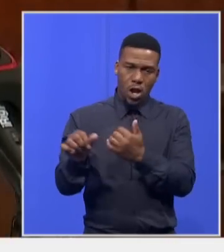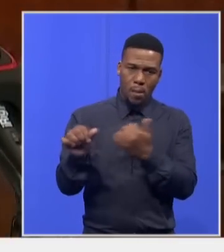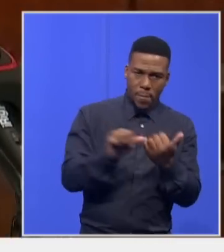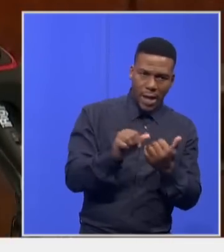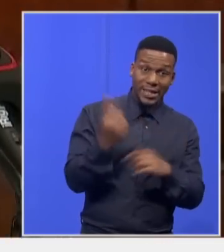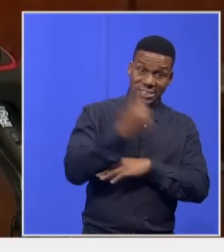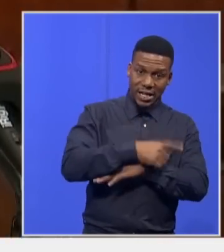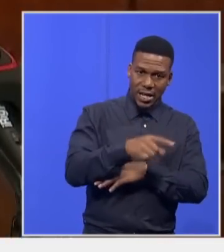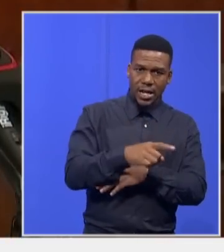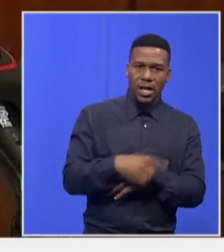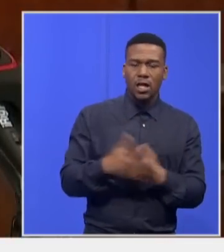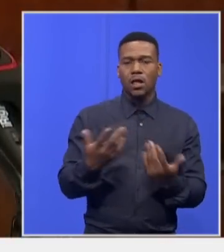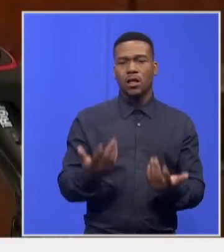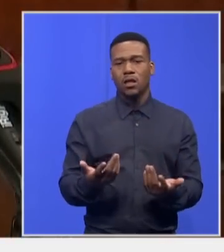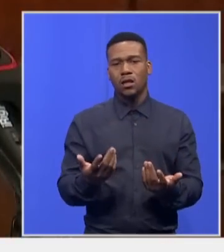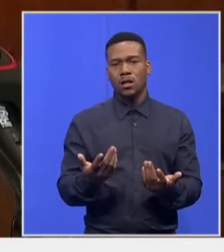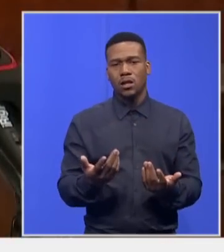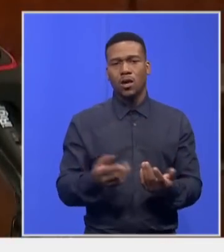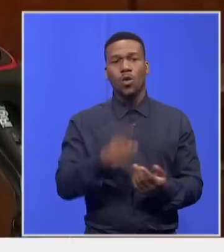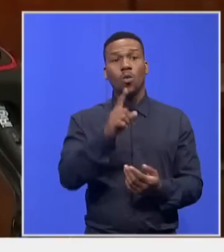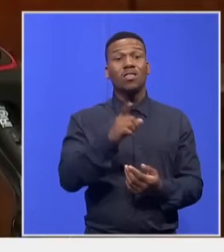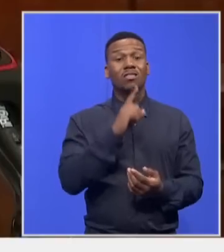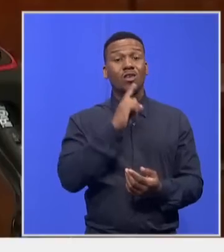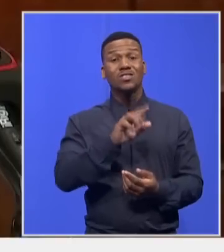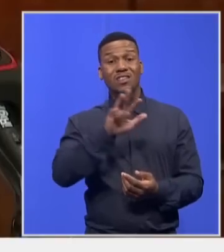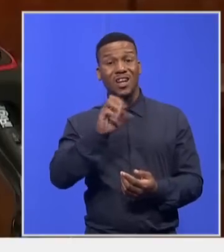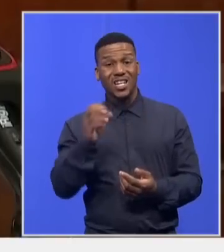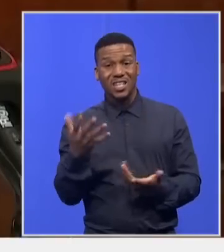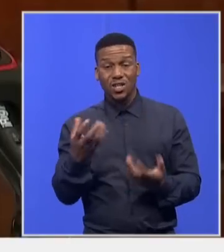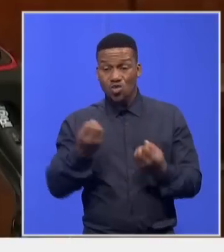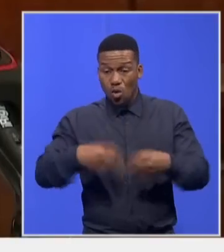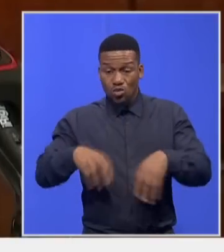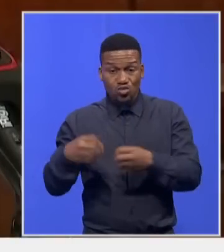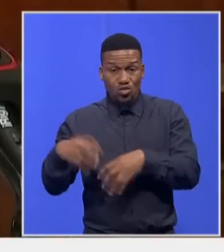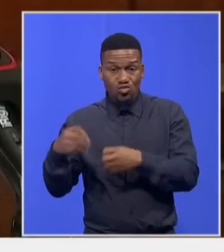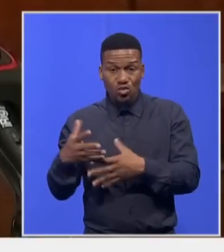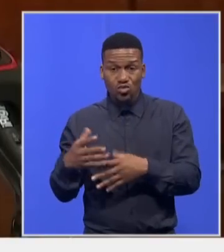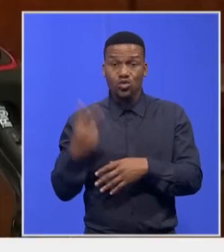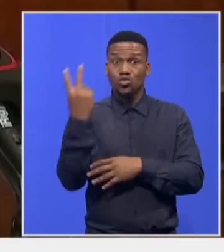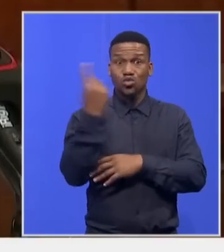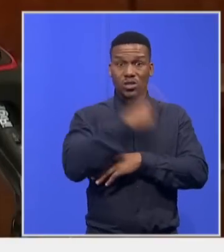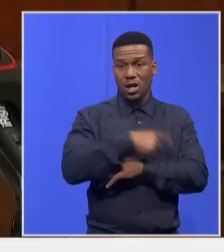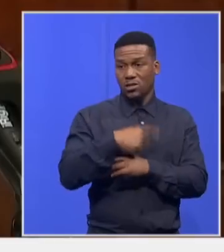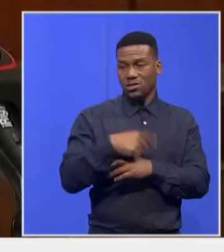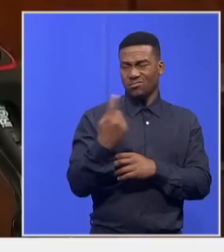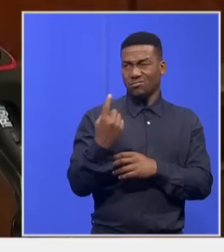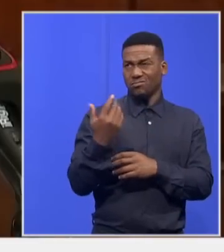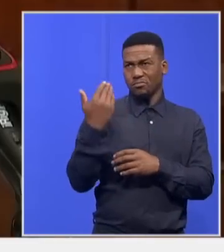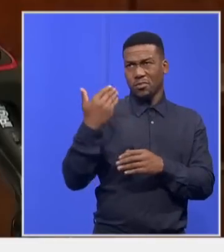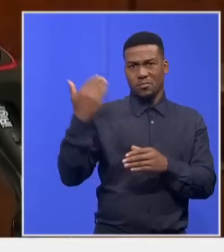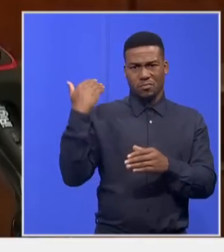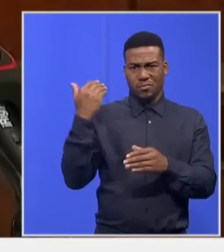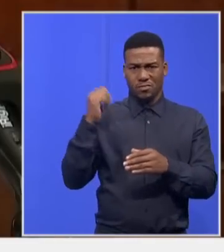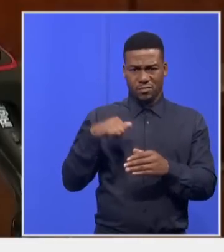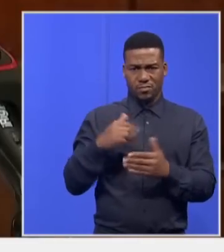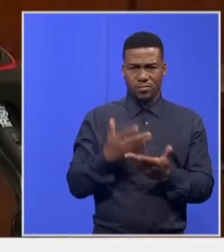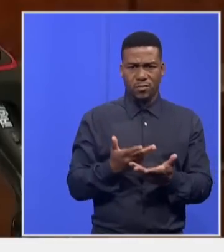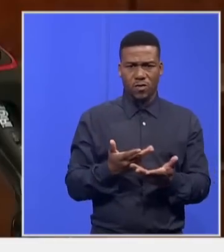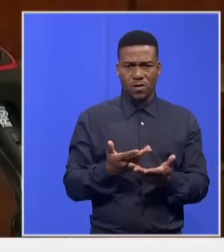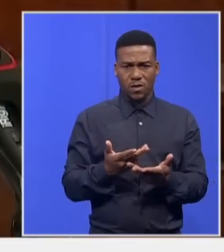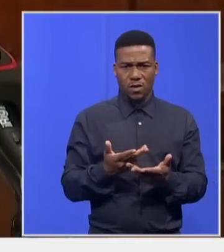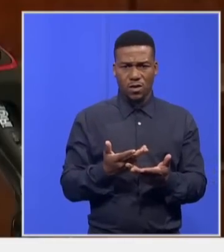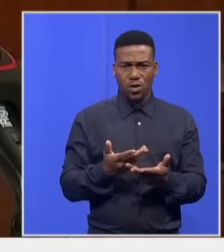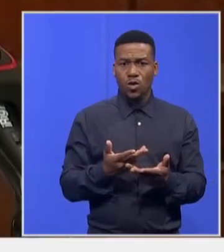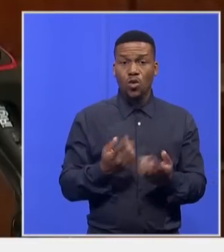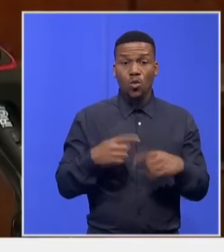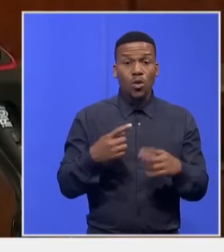there's 1,900 megawatts. Just the other day, I think it's 2 days ago, which we could not get as a